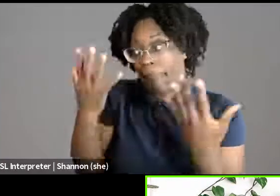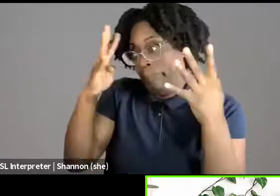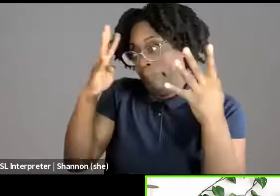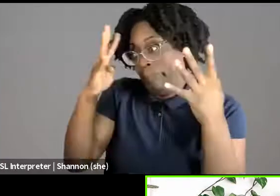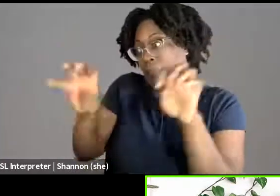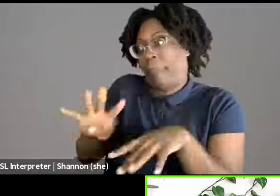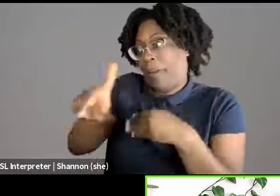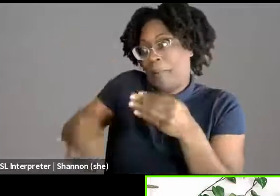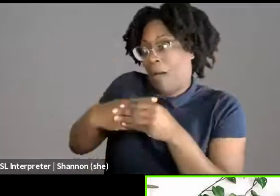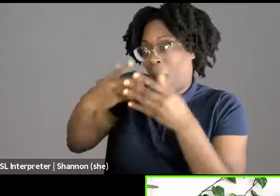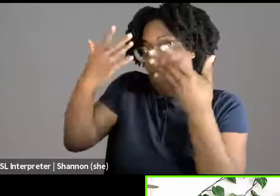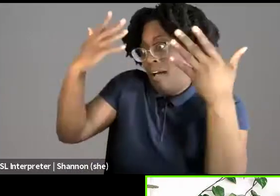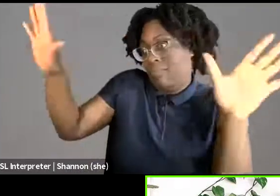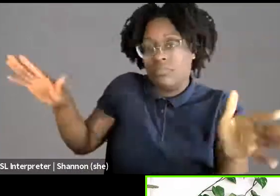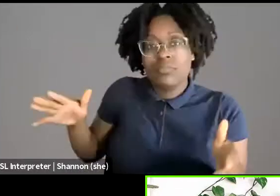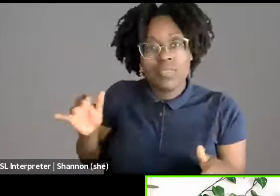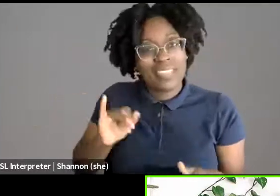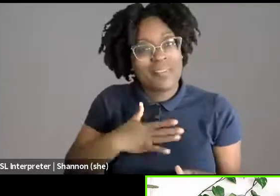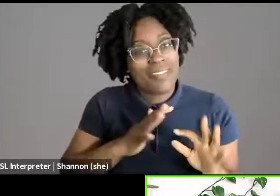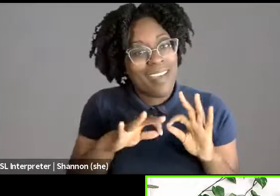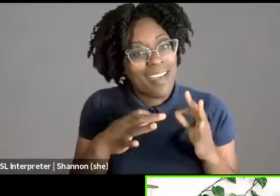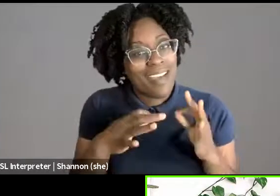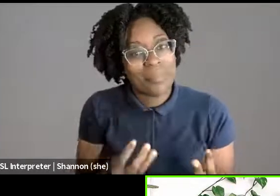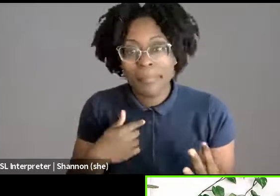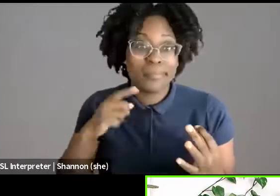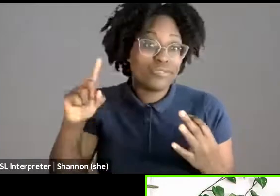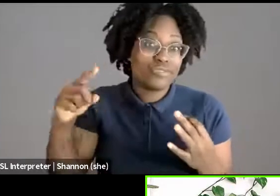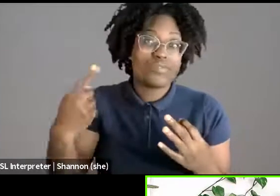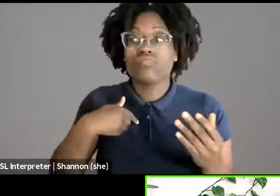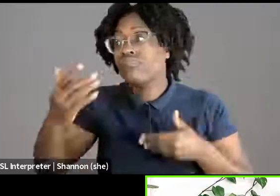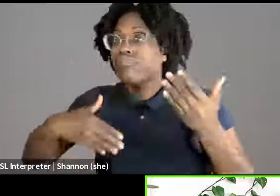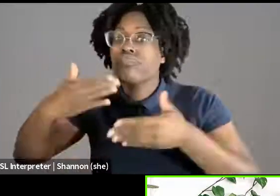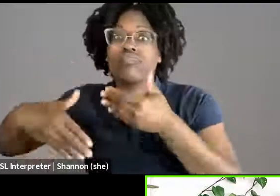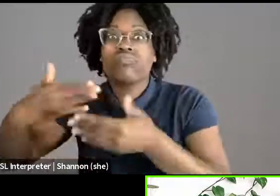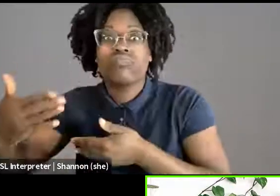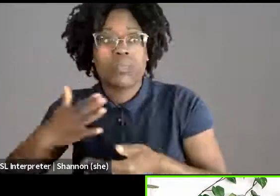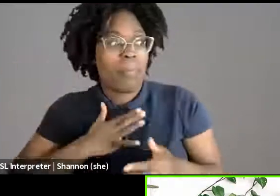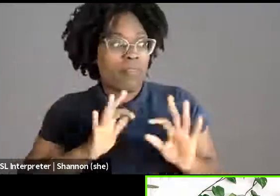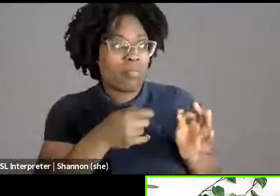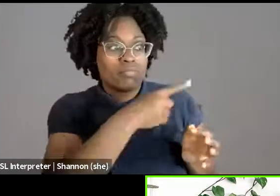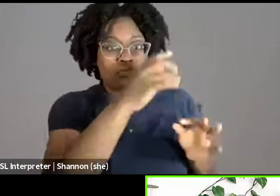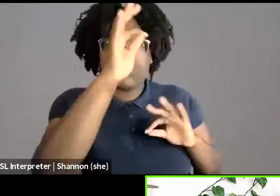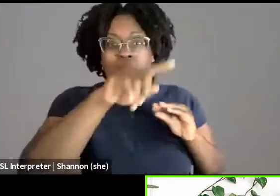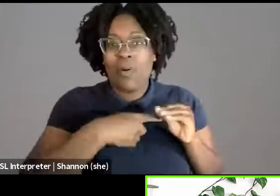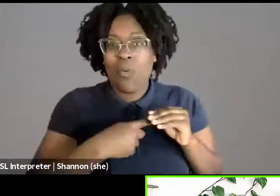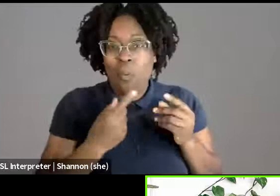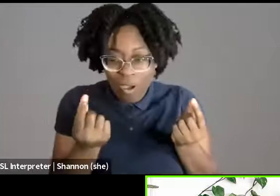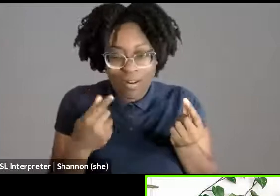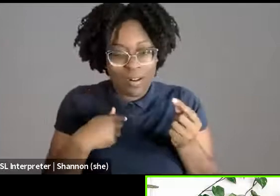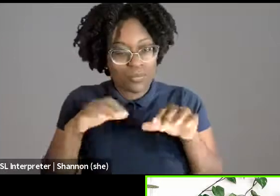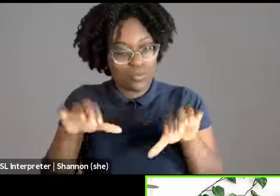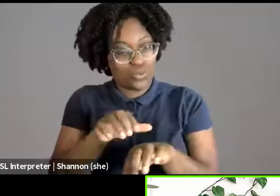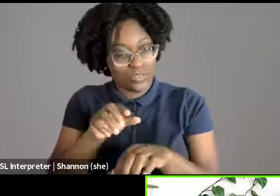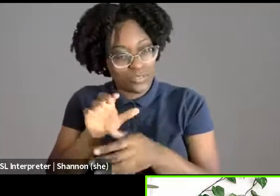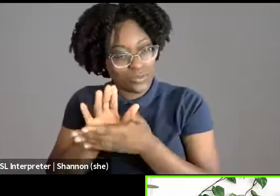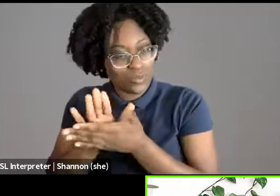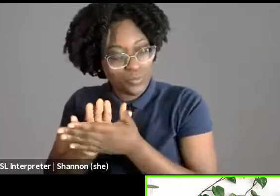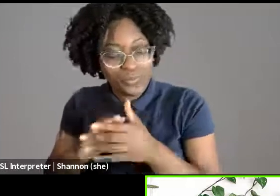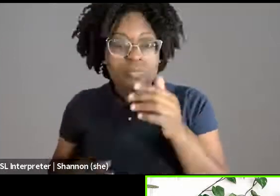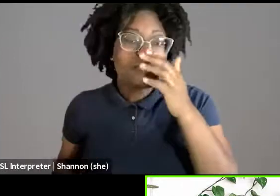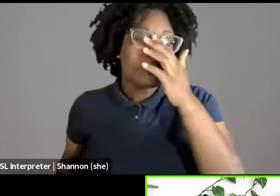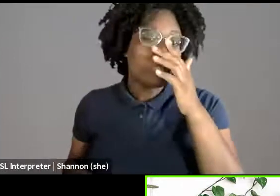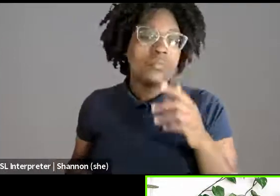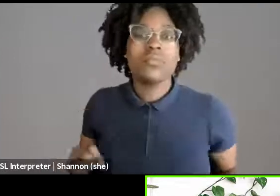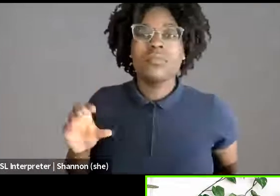the dean of my CS program touched me inappropriately during an advising session. So I told some of the other students